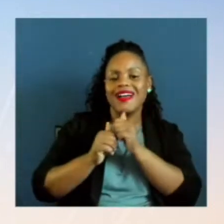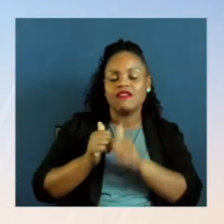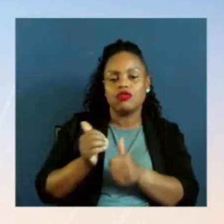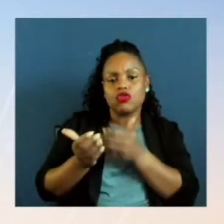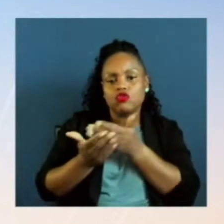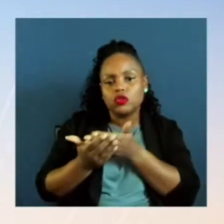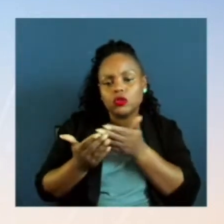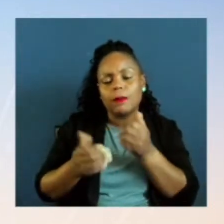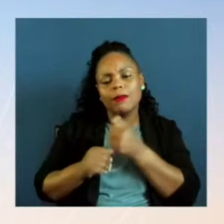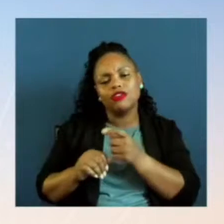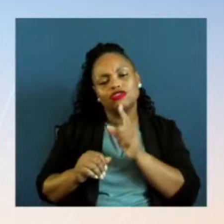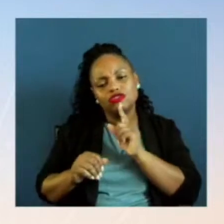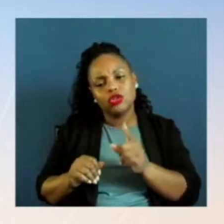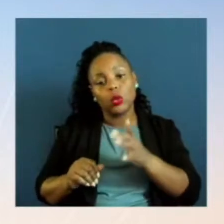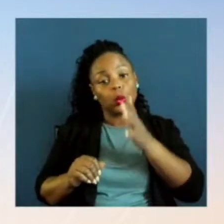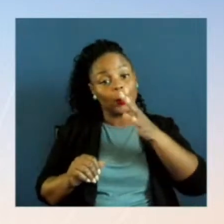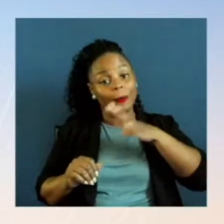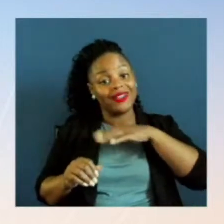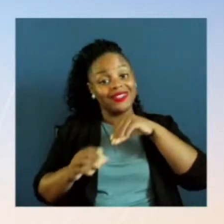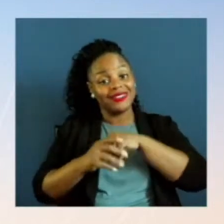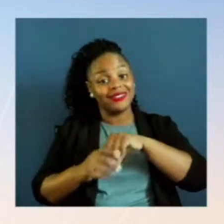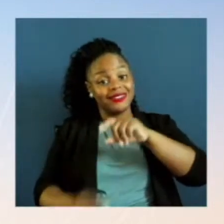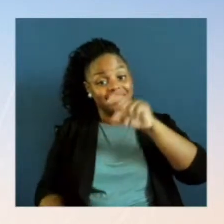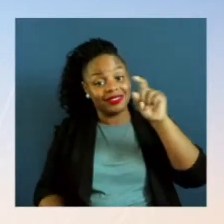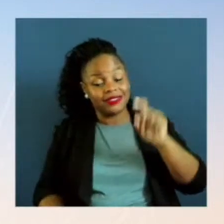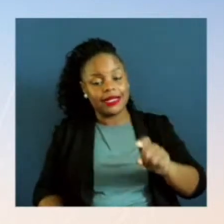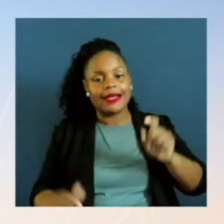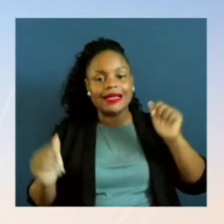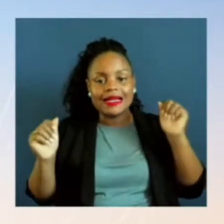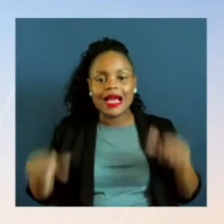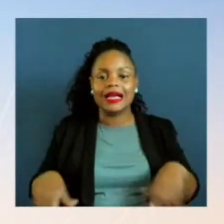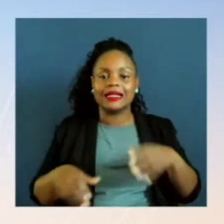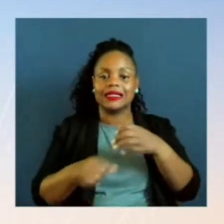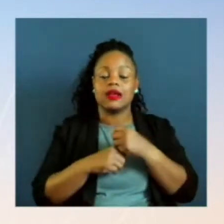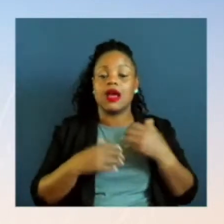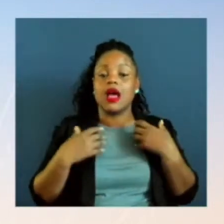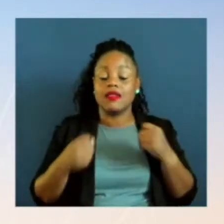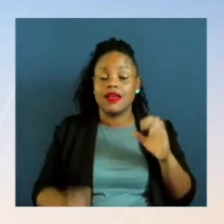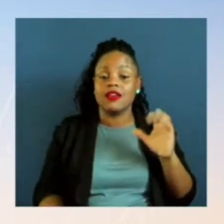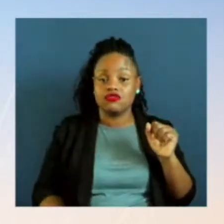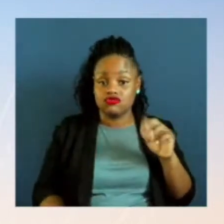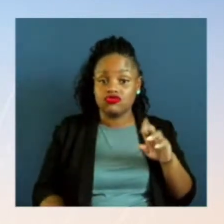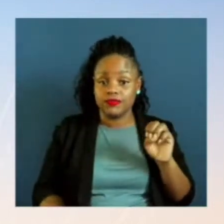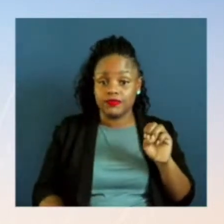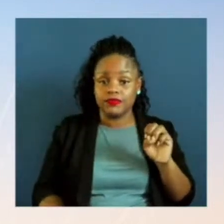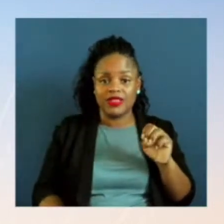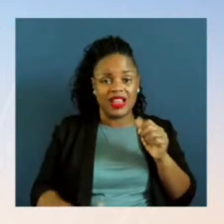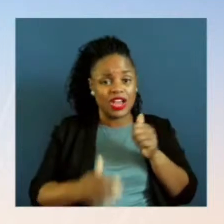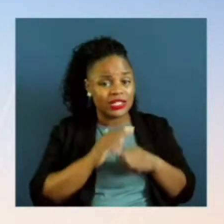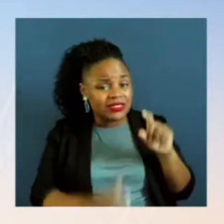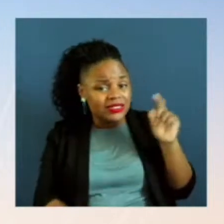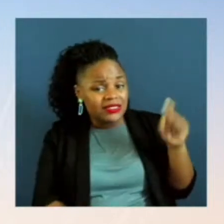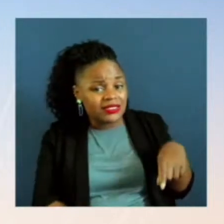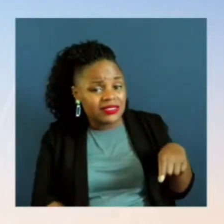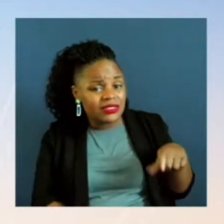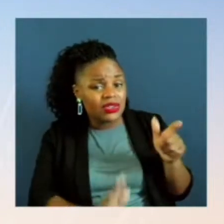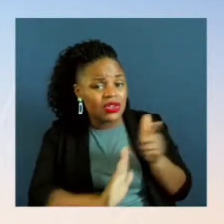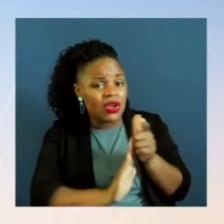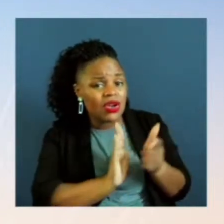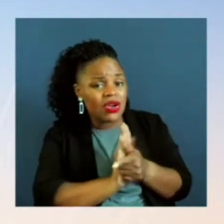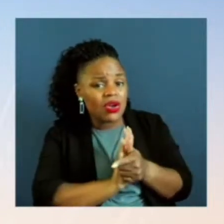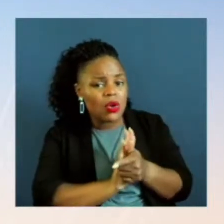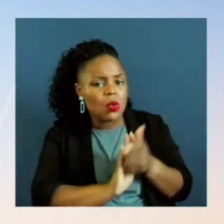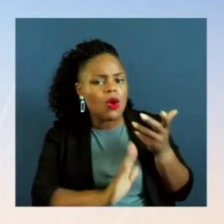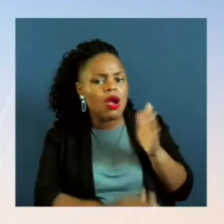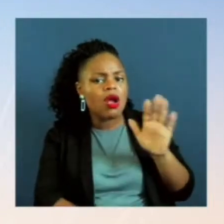have the ability to seek health care. Following up on the Texas law, why does the president support abortion when his own Catholic faith teaches